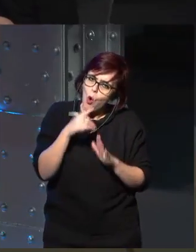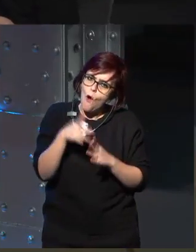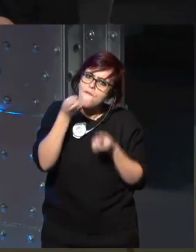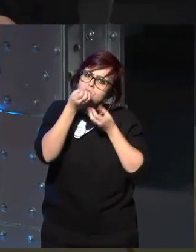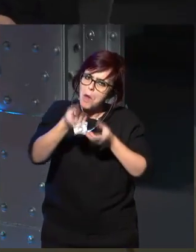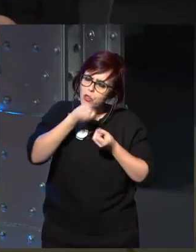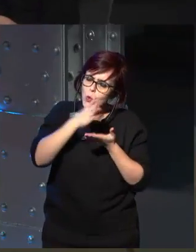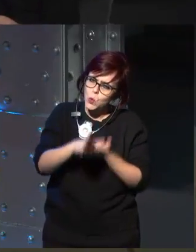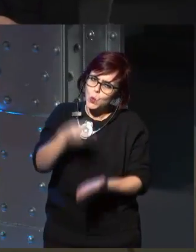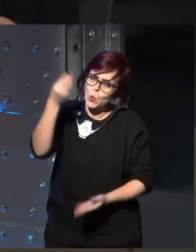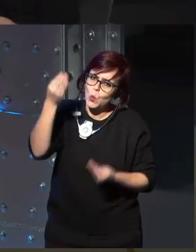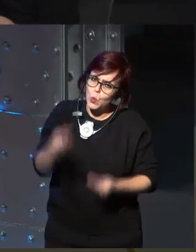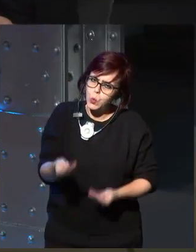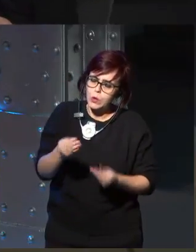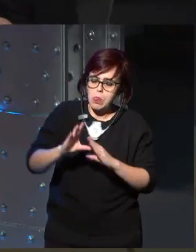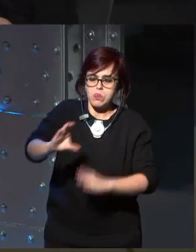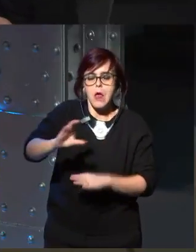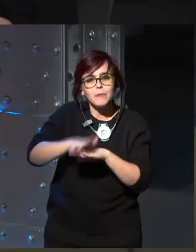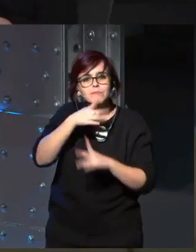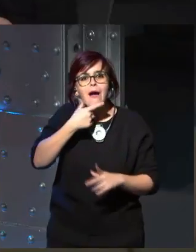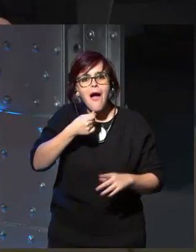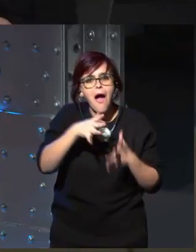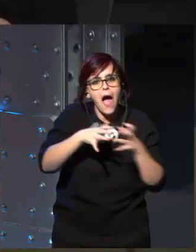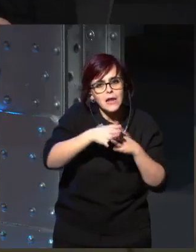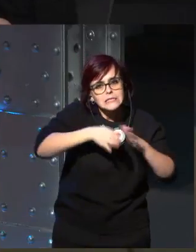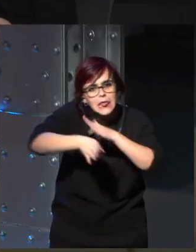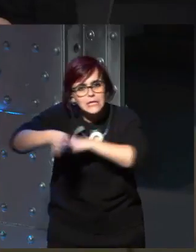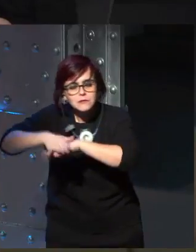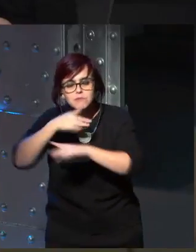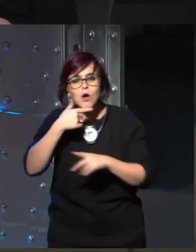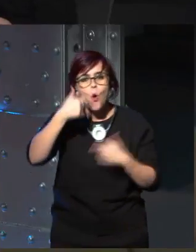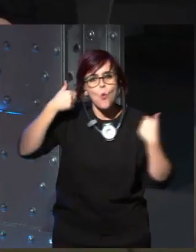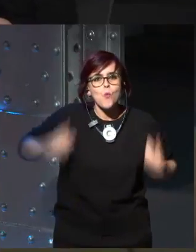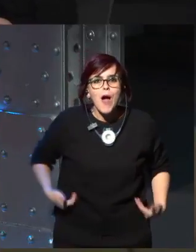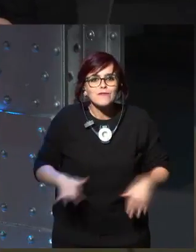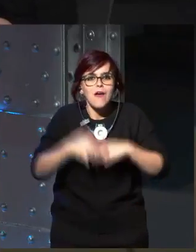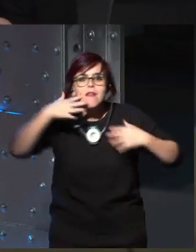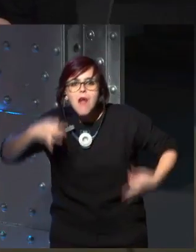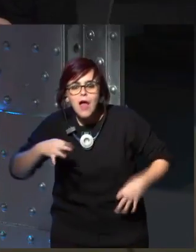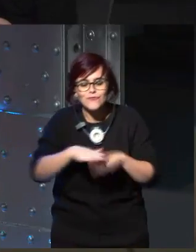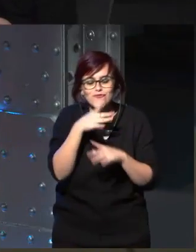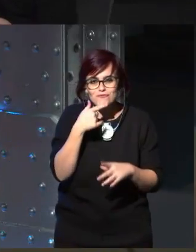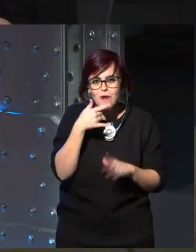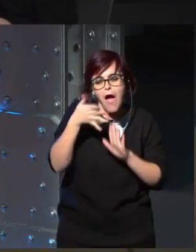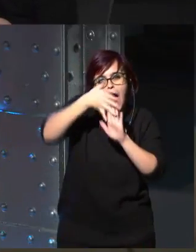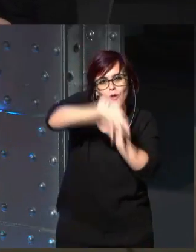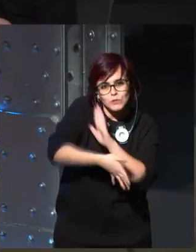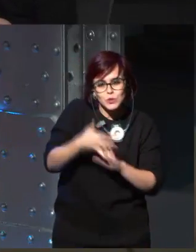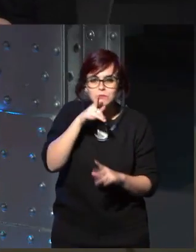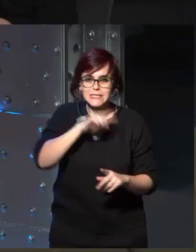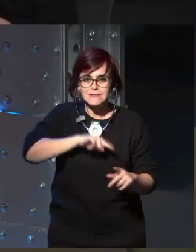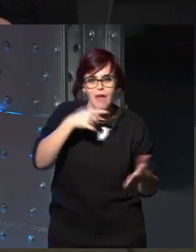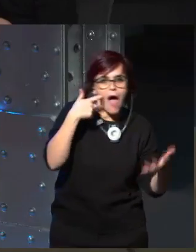of actual human beings having this human argument about art and science. Pero de alguna